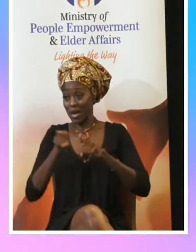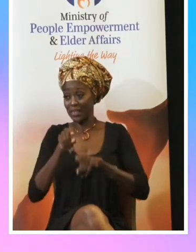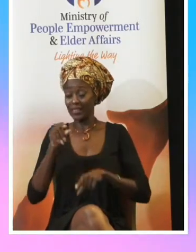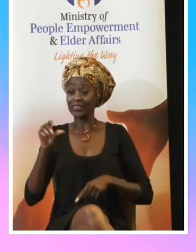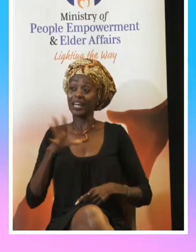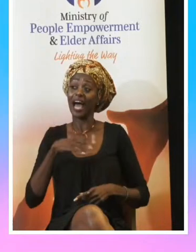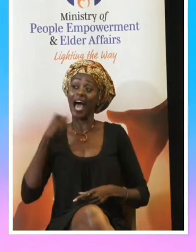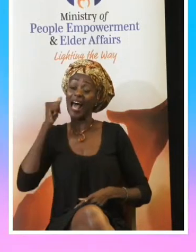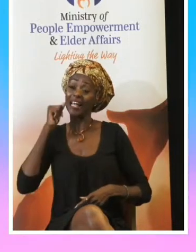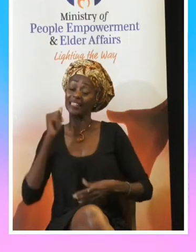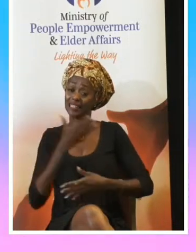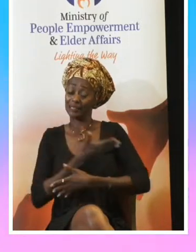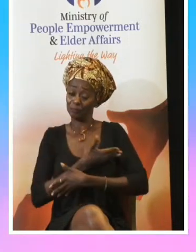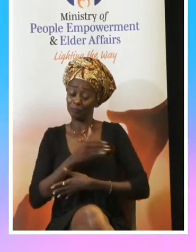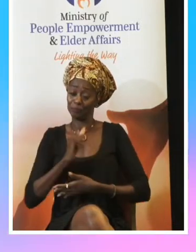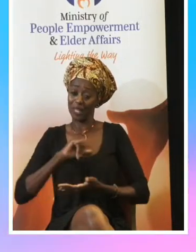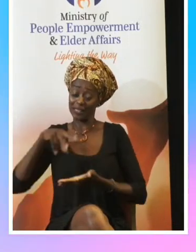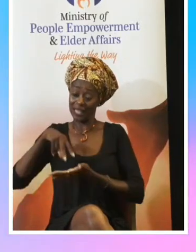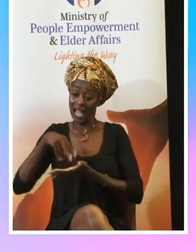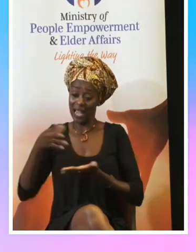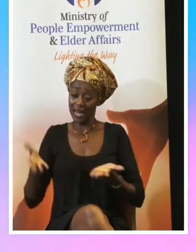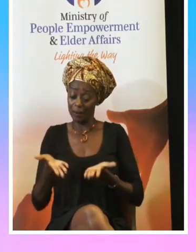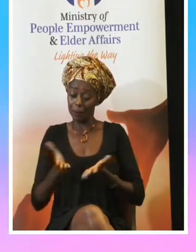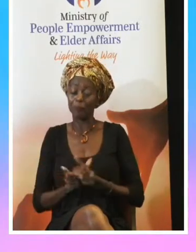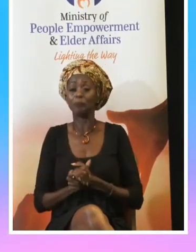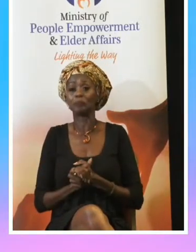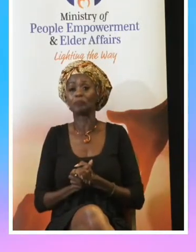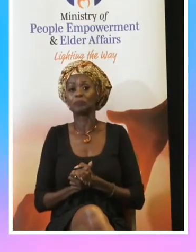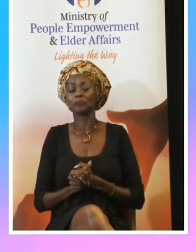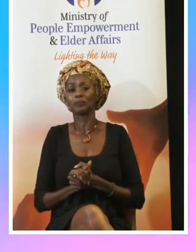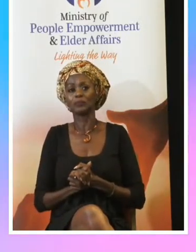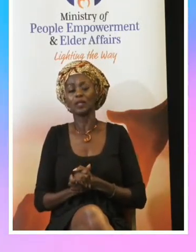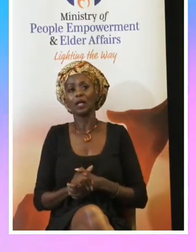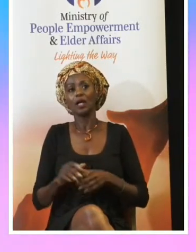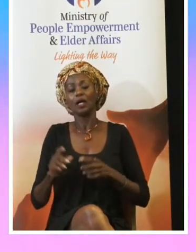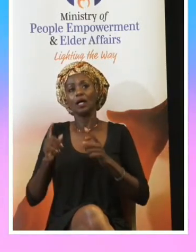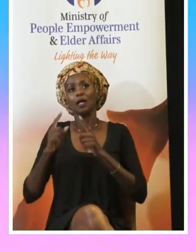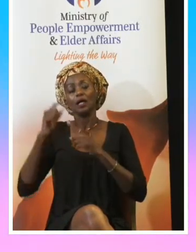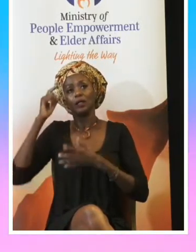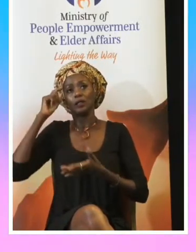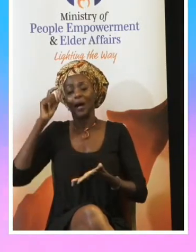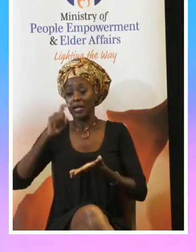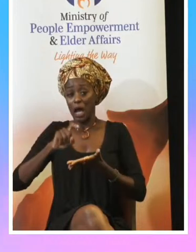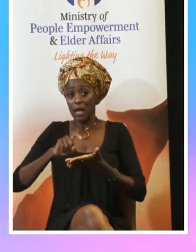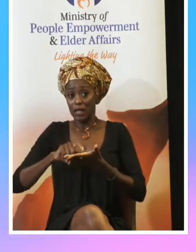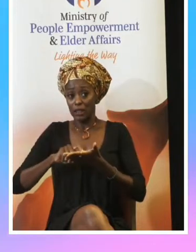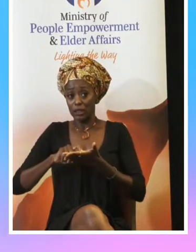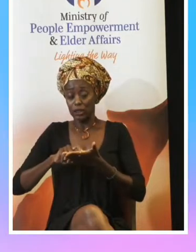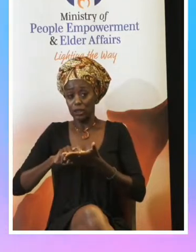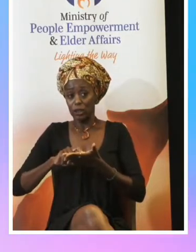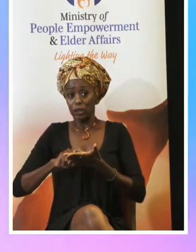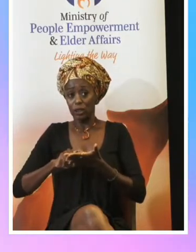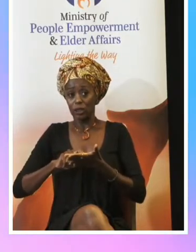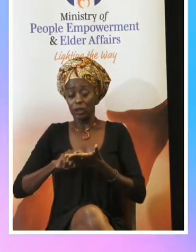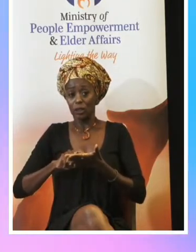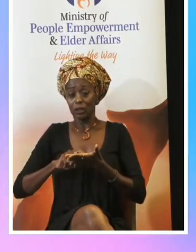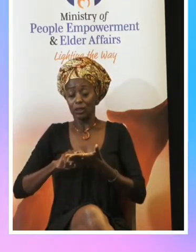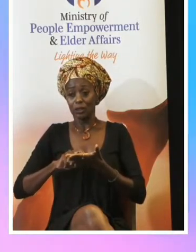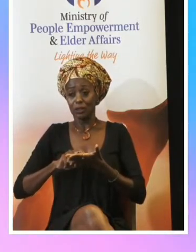I stand here to acknowledge the contribution of your